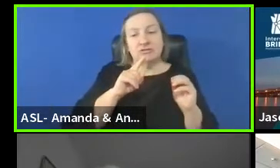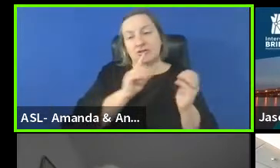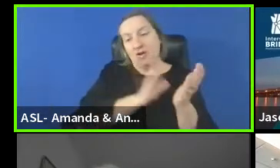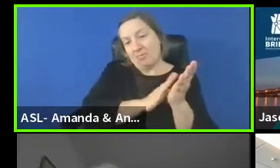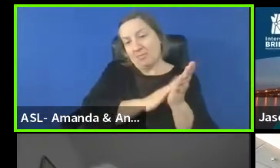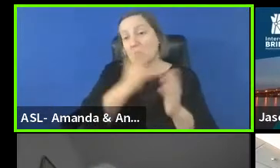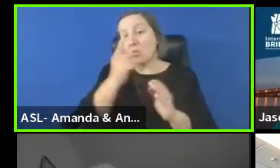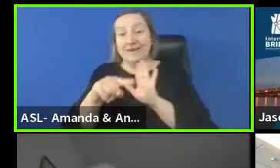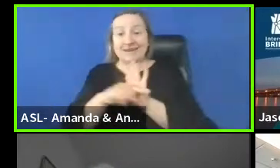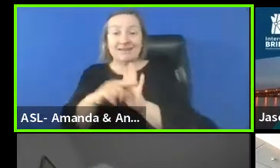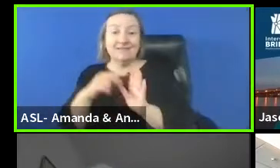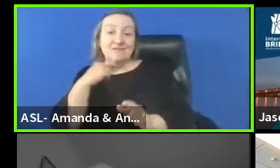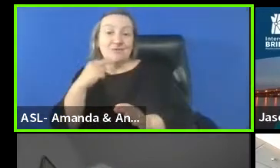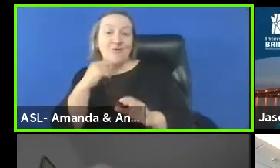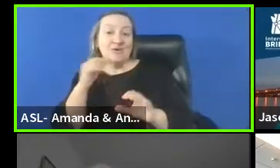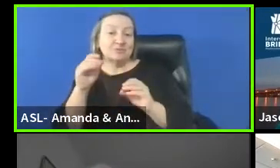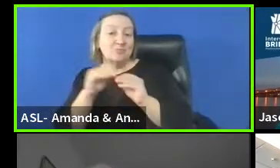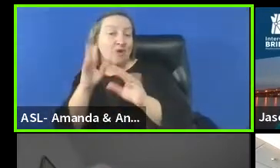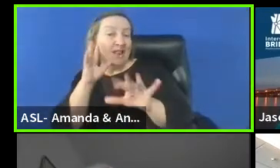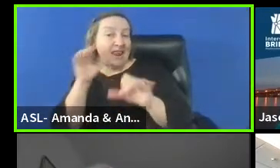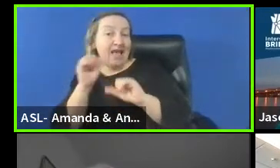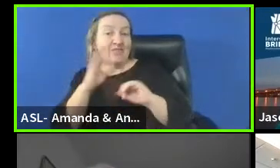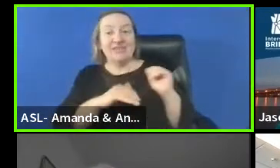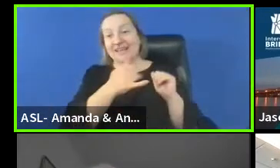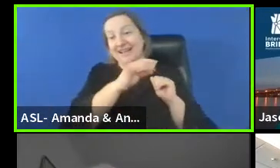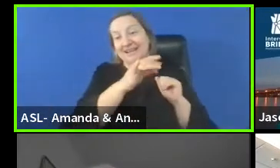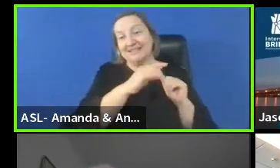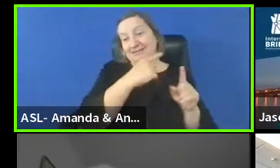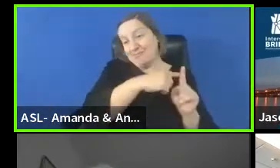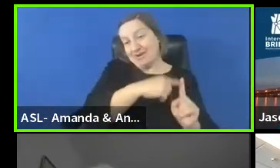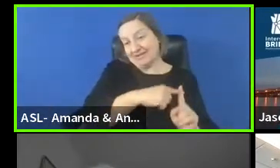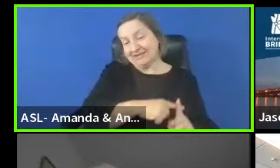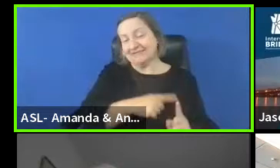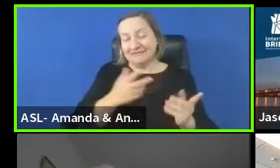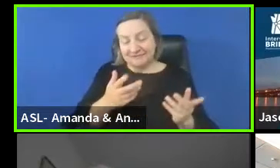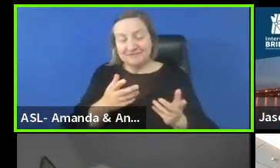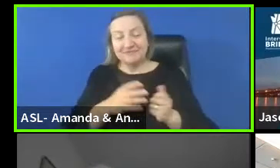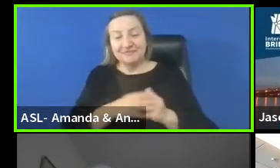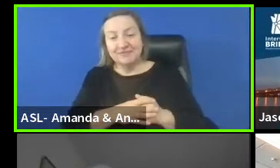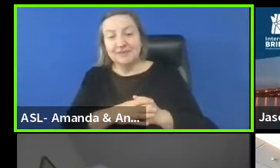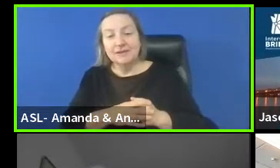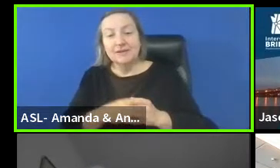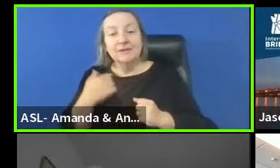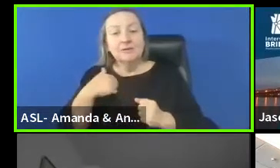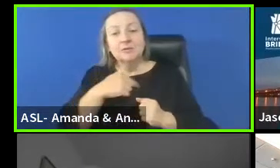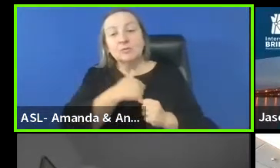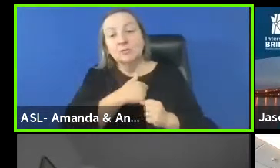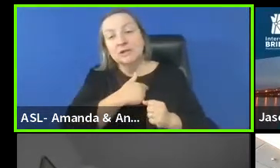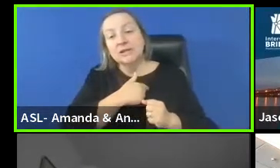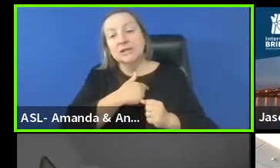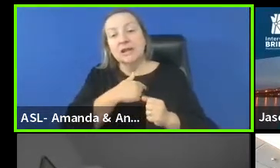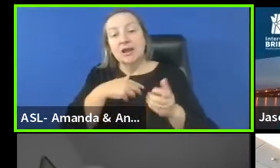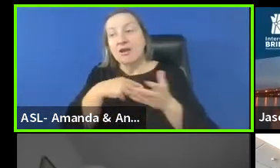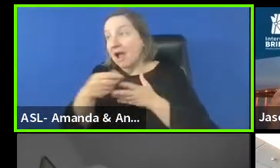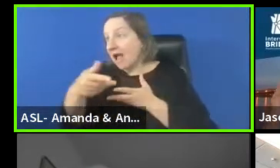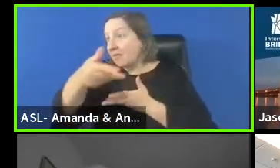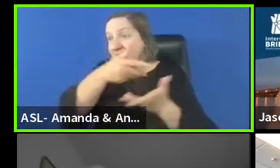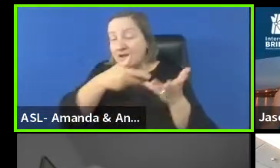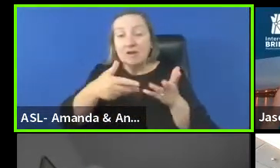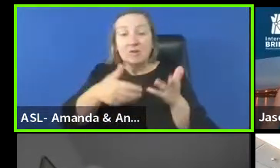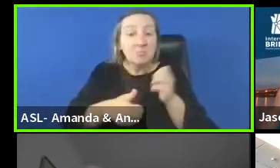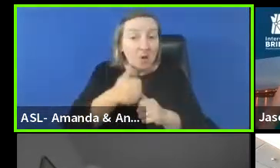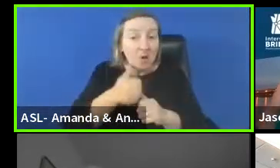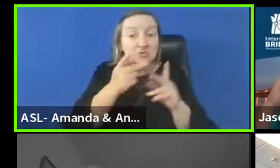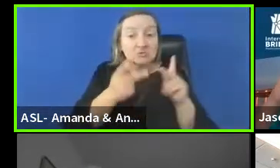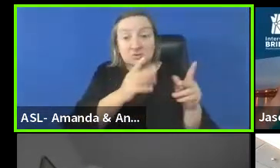be a lot louder than 18 voices of positivity. And so when we're out there, again, most of the sentiment